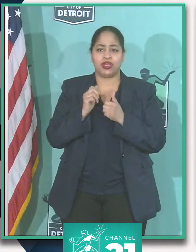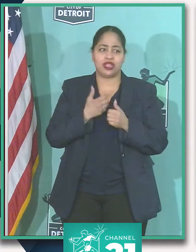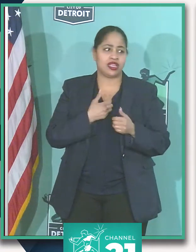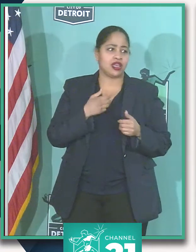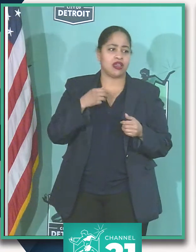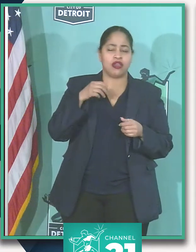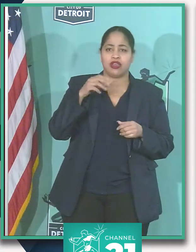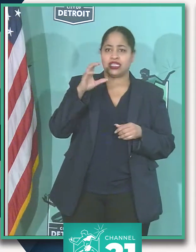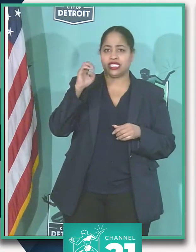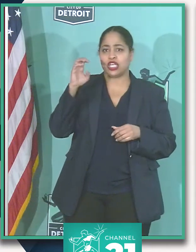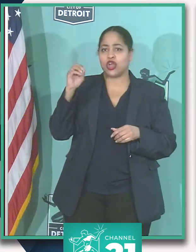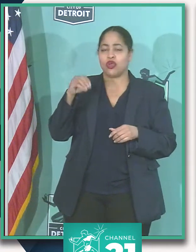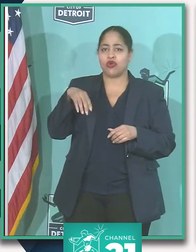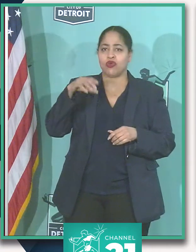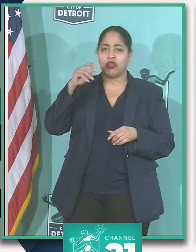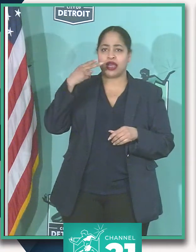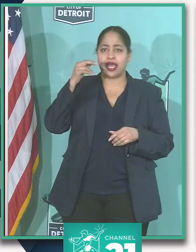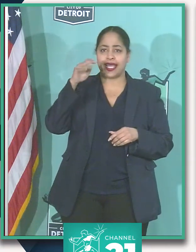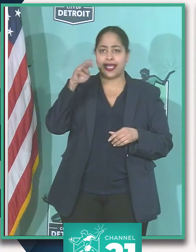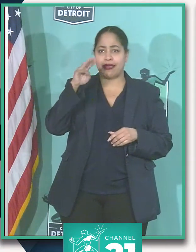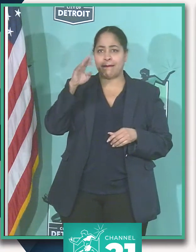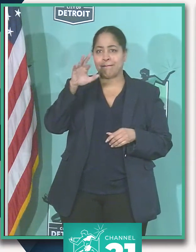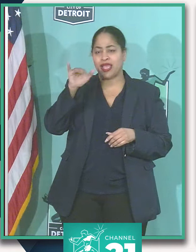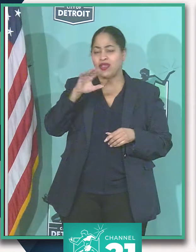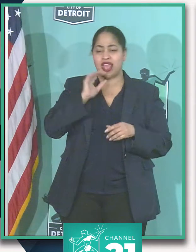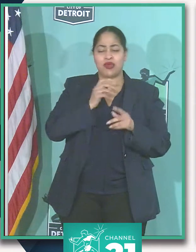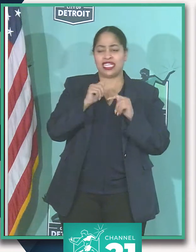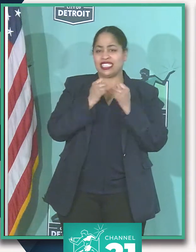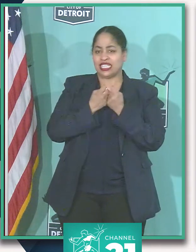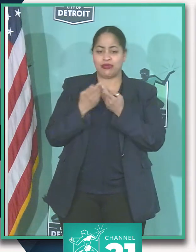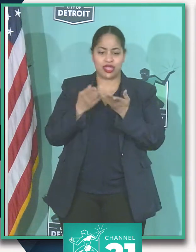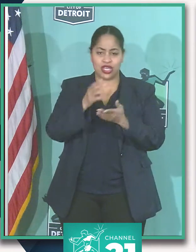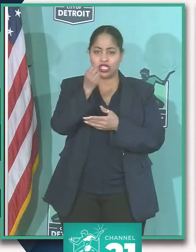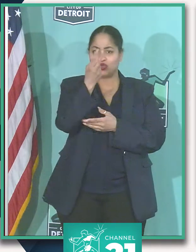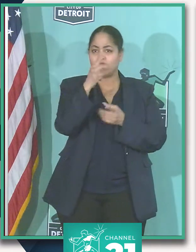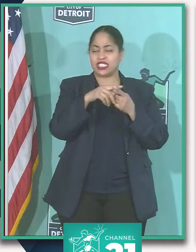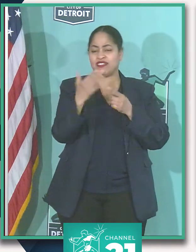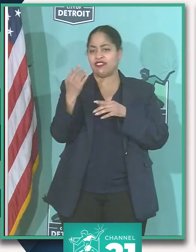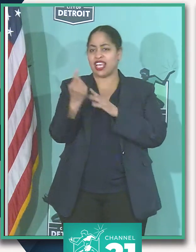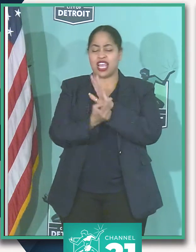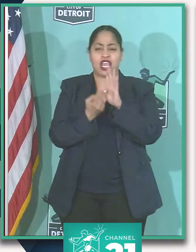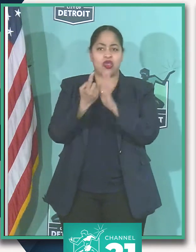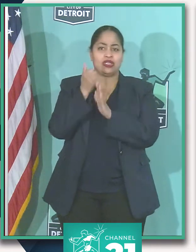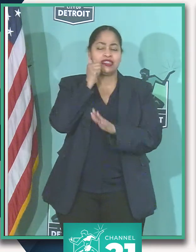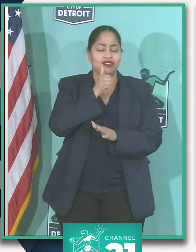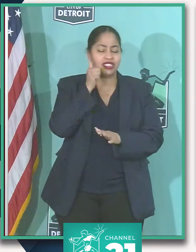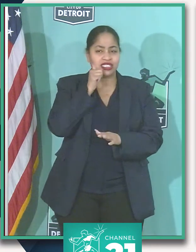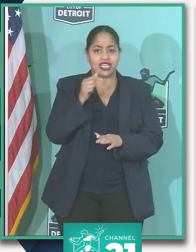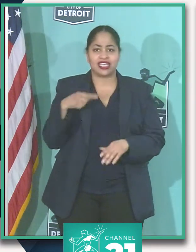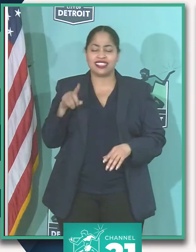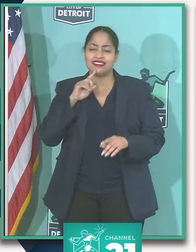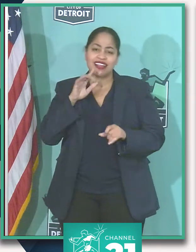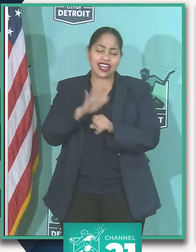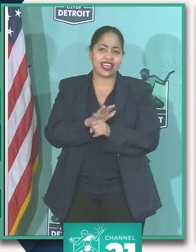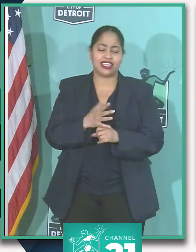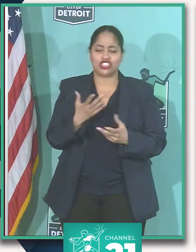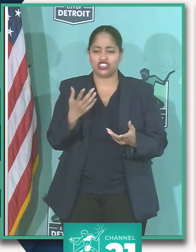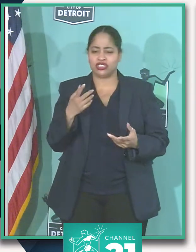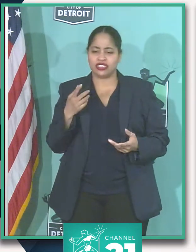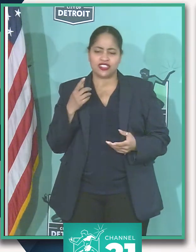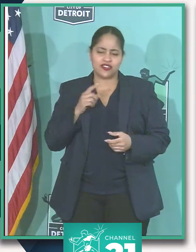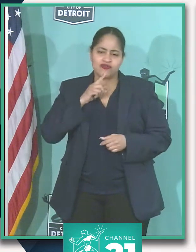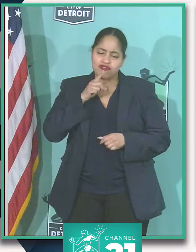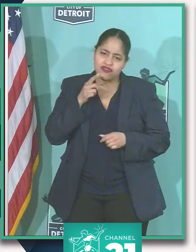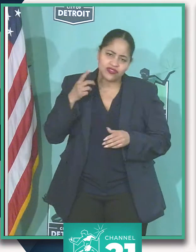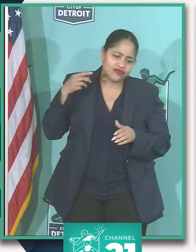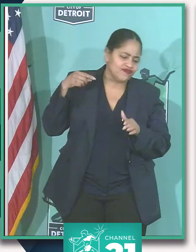and just to our entire team. I mean, we are out there 12 to 15 hours a day. Their dedication, their grit, their